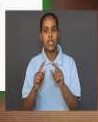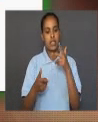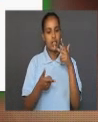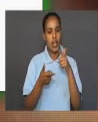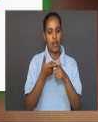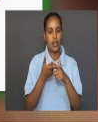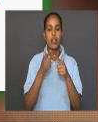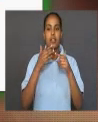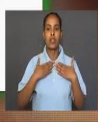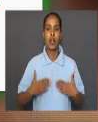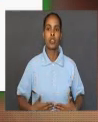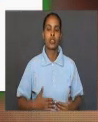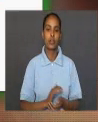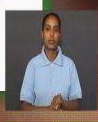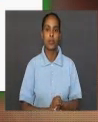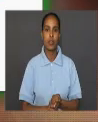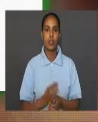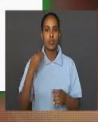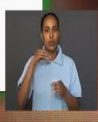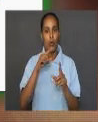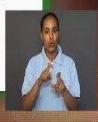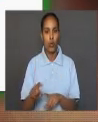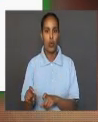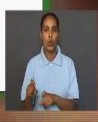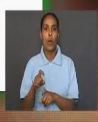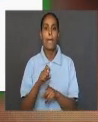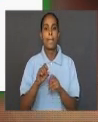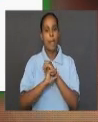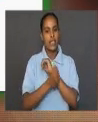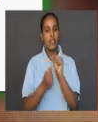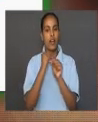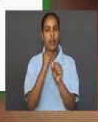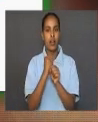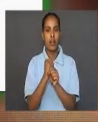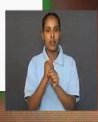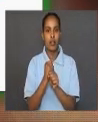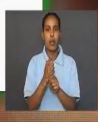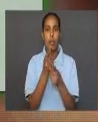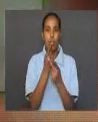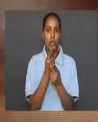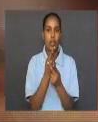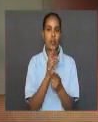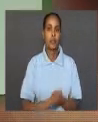secondary structures. It controls the basic function of the protein.